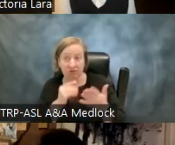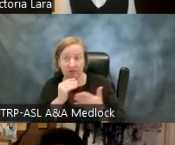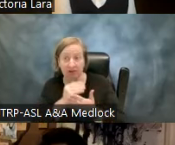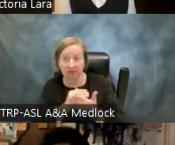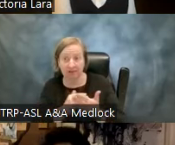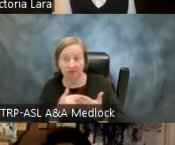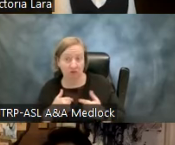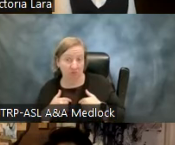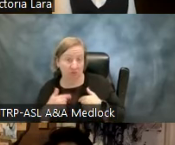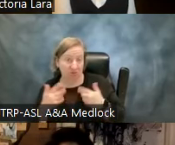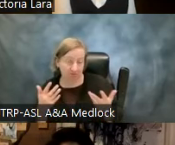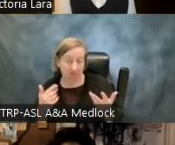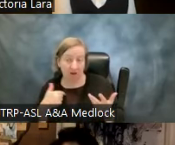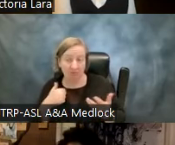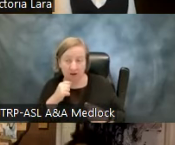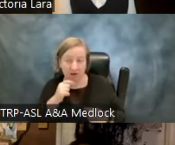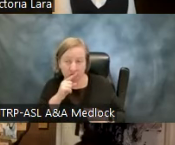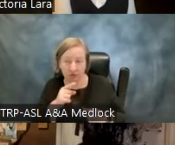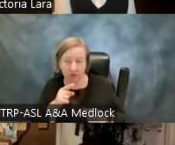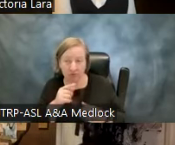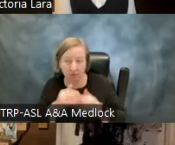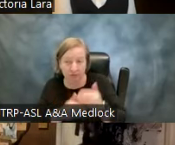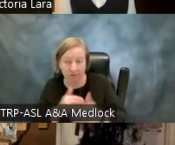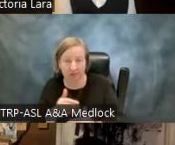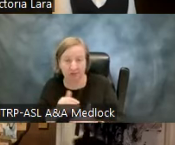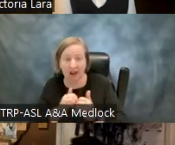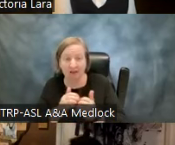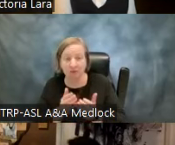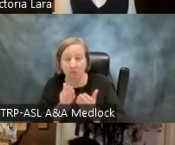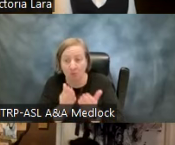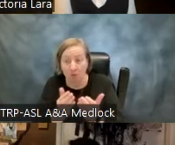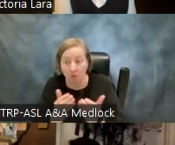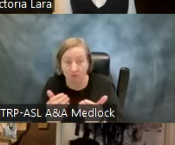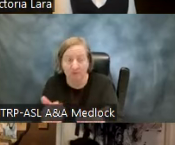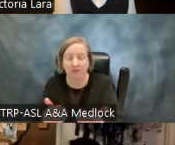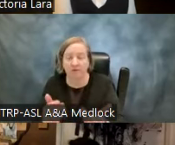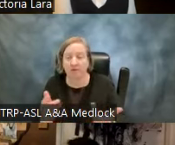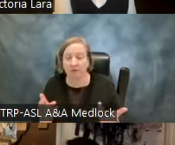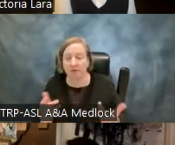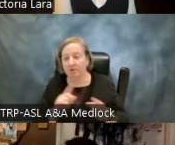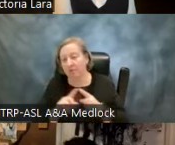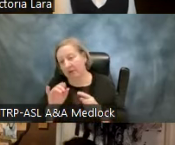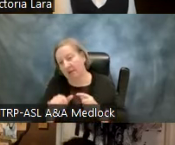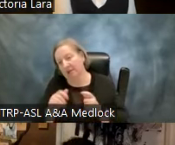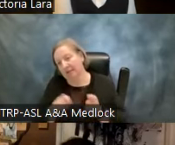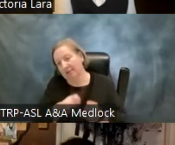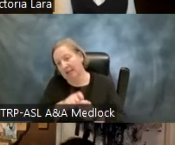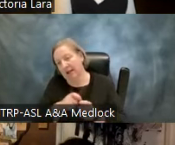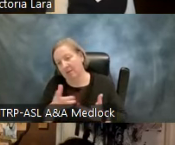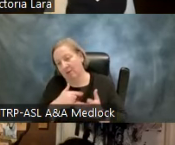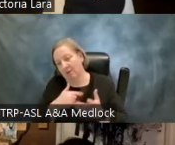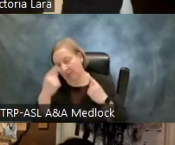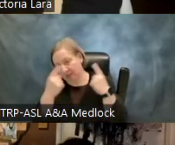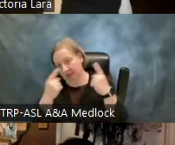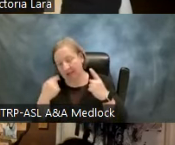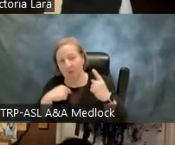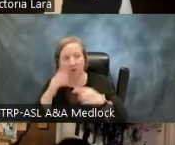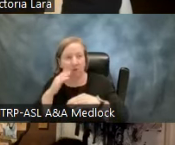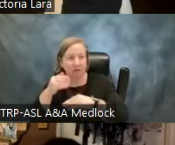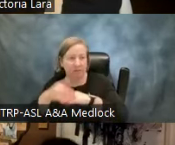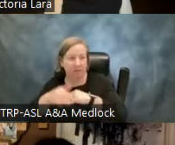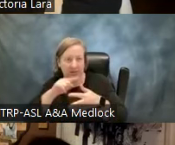to me. So I'm not quite sure procedurally how to move that forward, but that is exactly what I was thinking, that we would send it